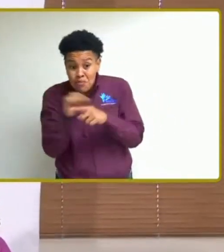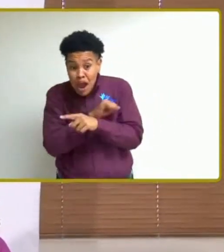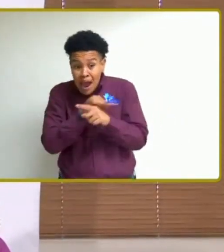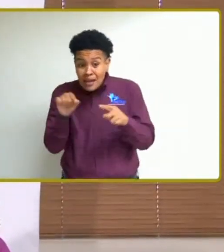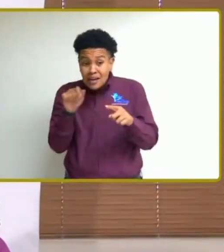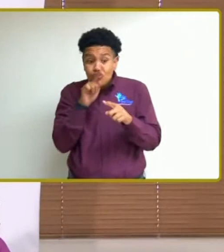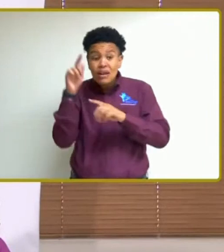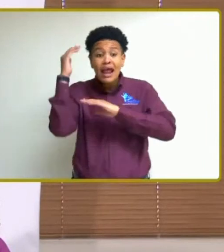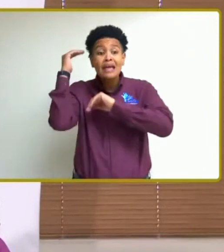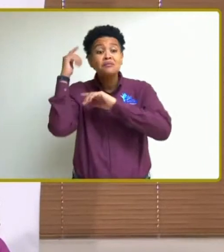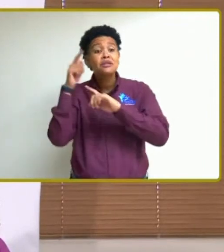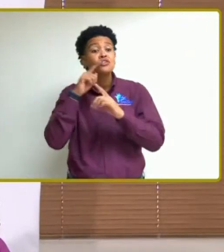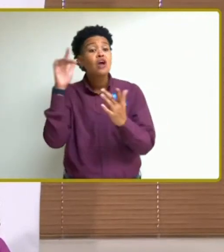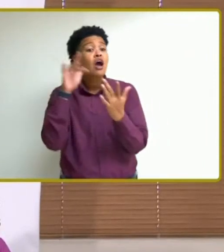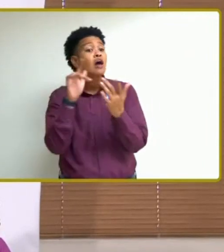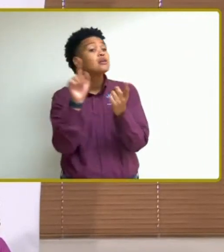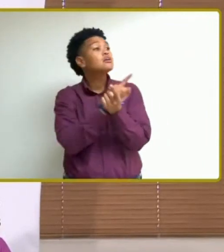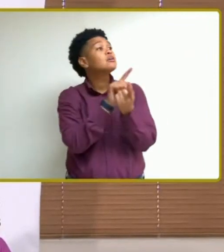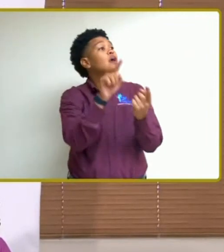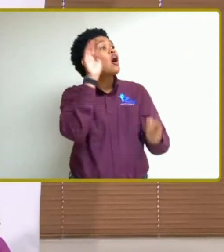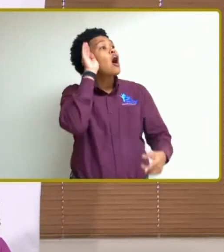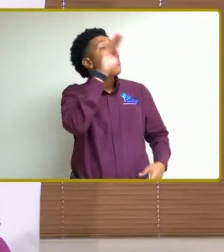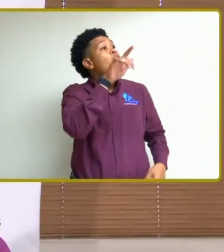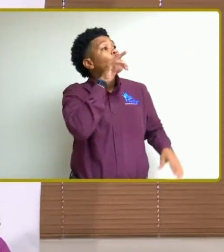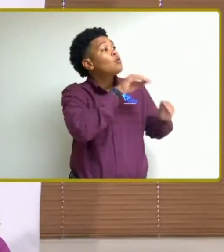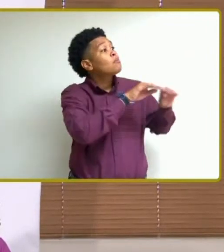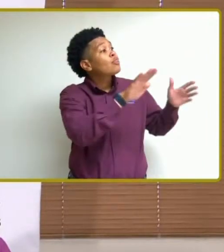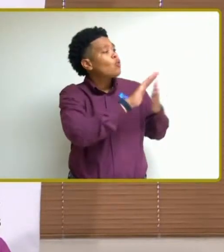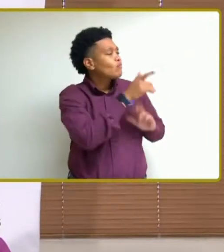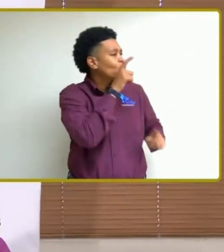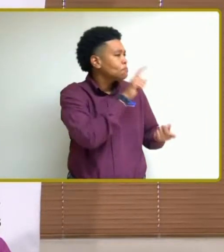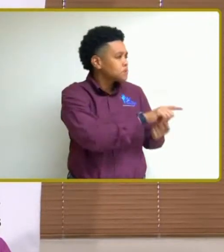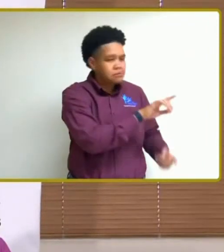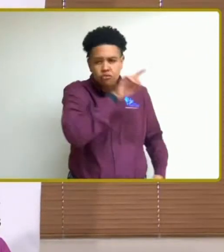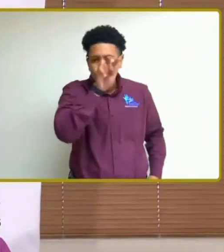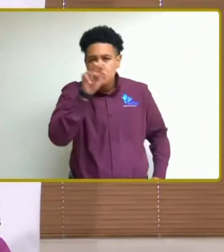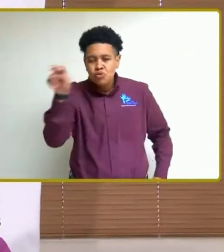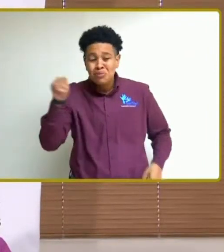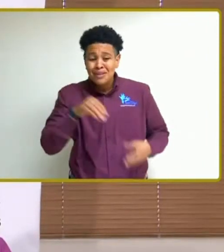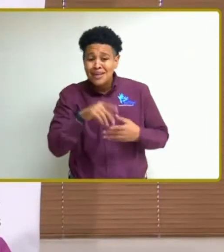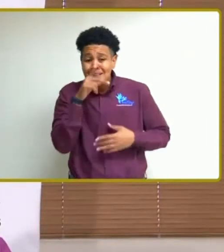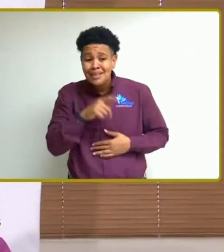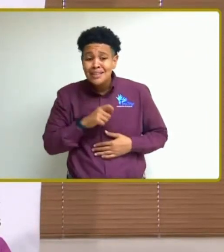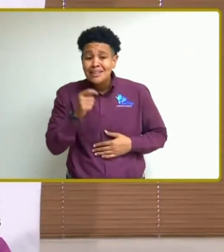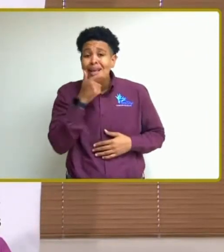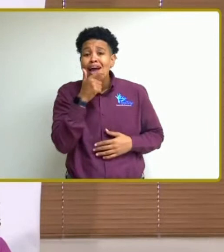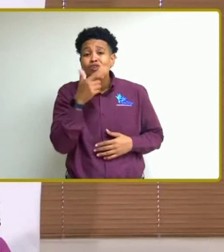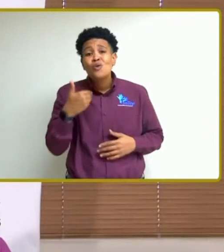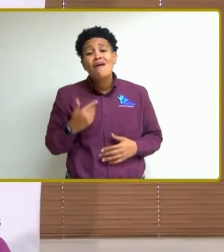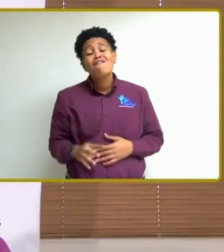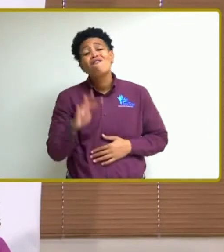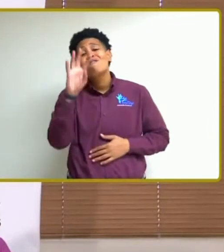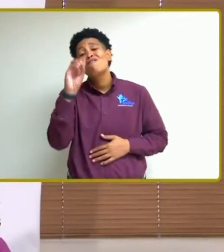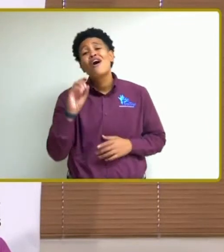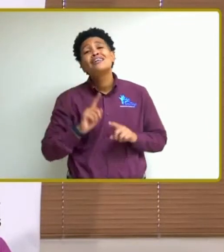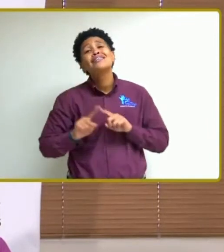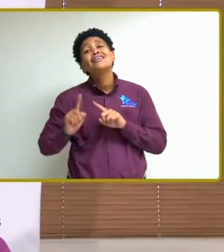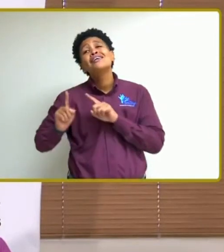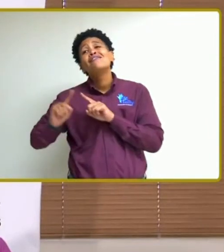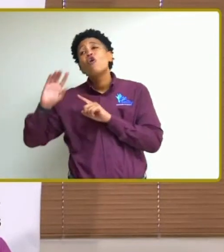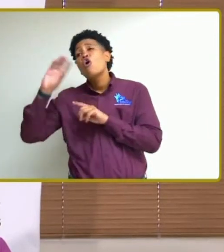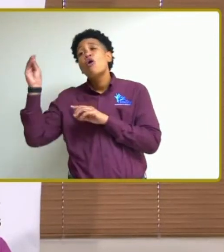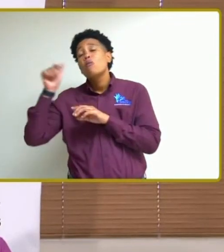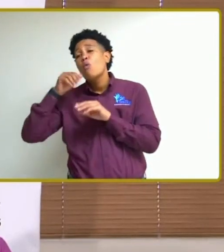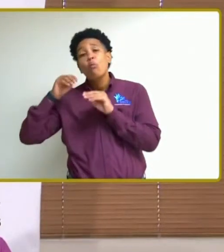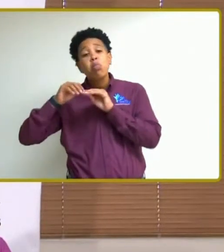be expected to contact trace every outbreak you have? In the case, say, for example, you have 40-odd companies that have